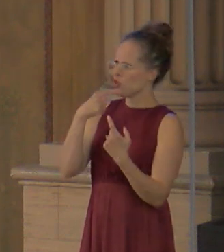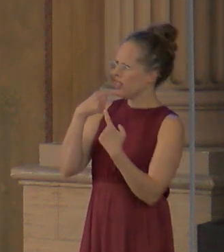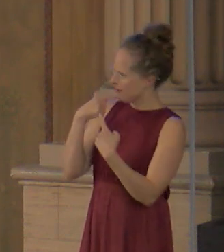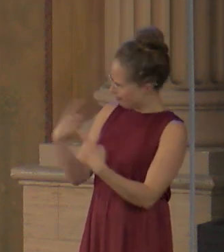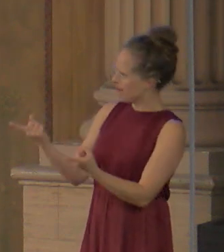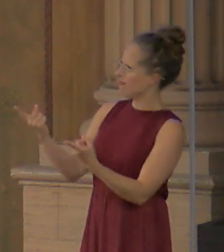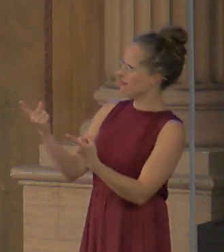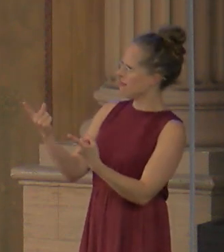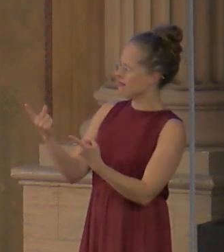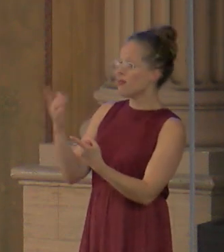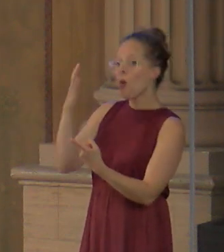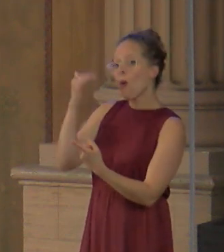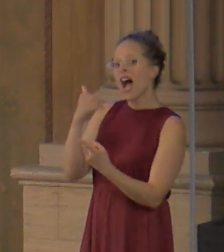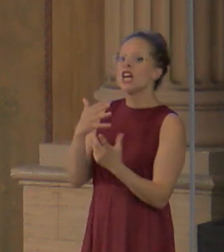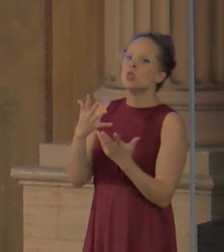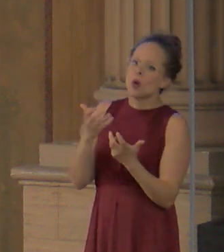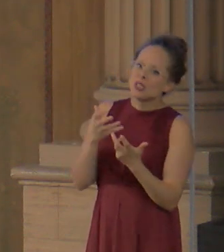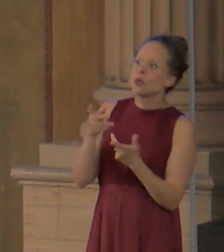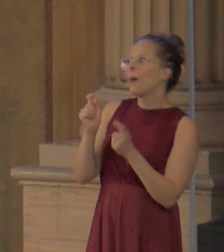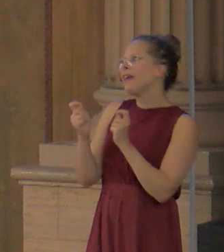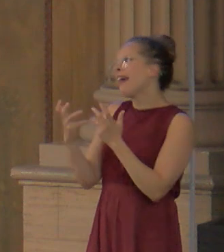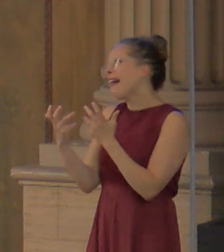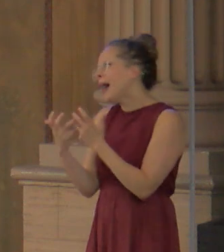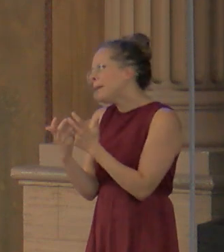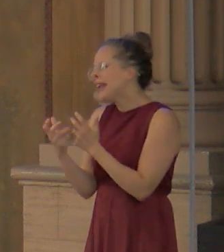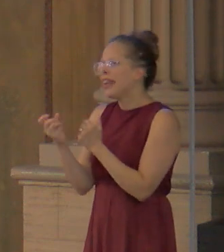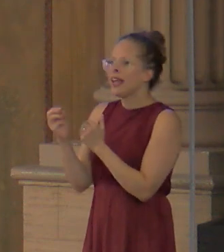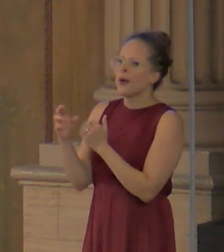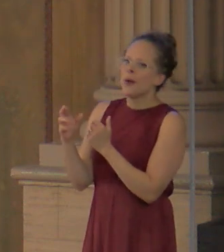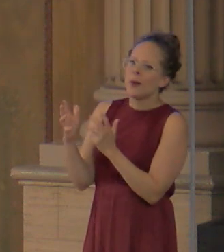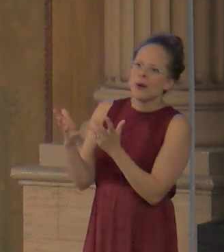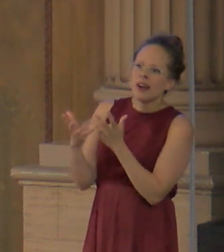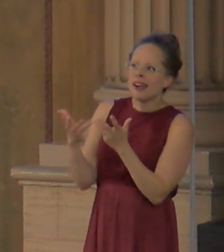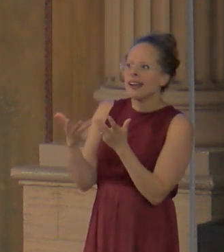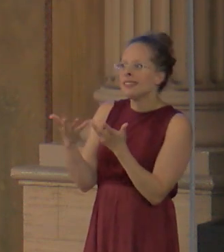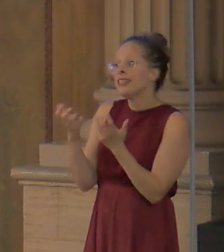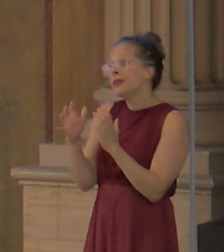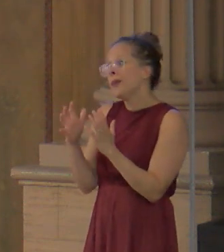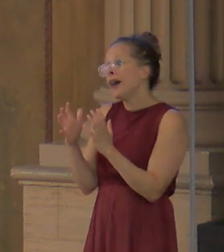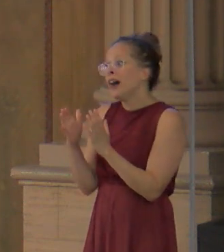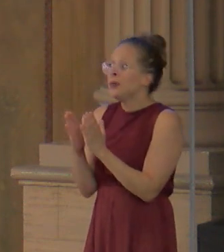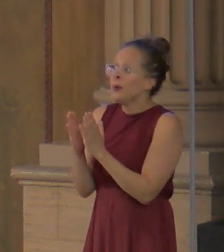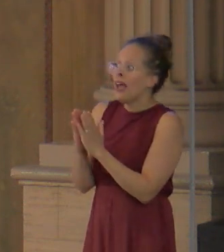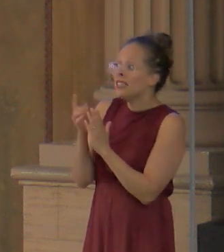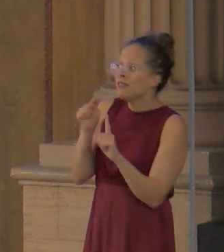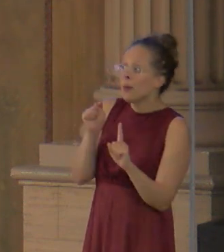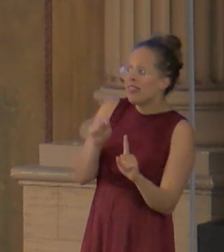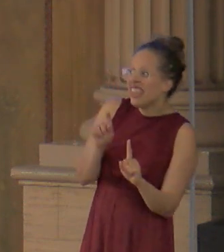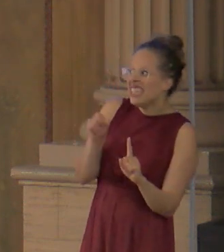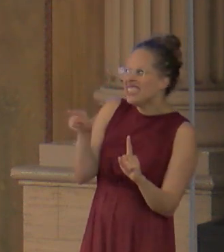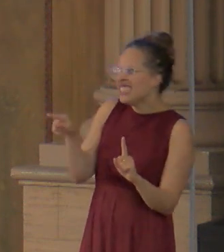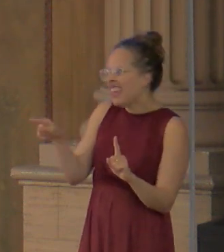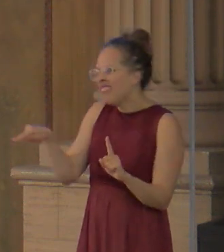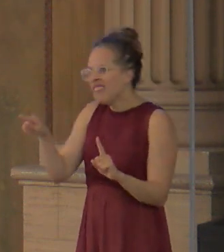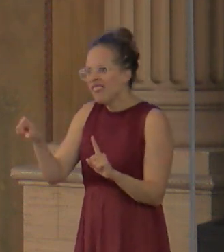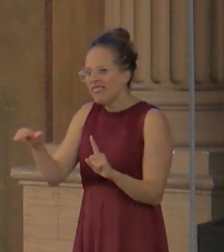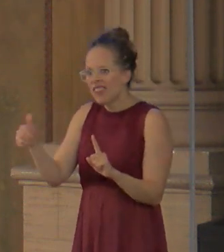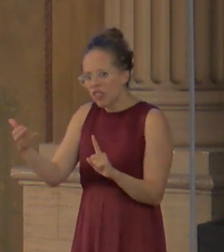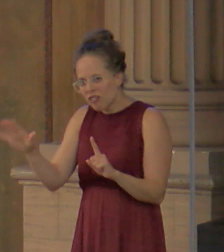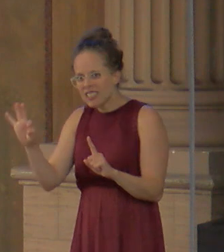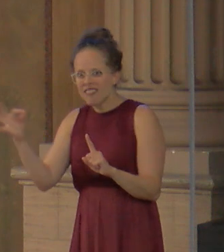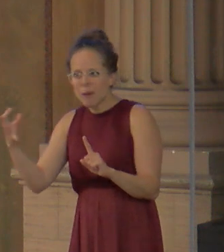she wants because she wants to be accommodating to me or to our kids. She doesn't want to ask us to eat something that maybe she knows we don't really care